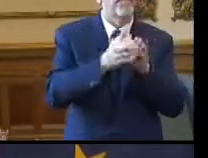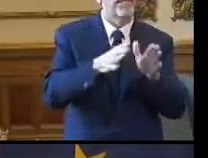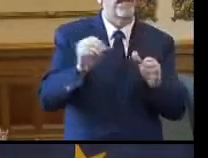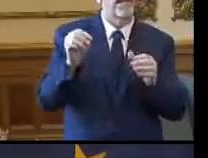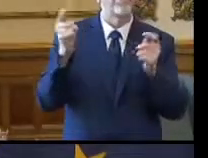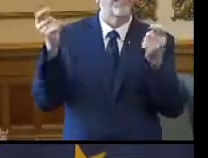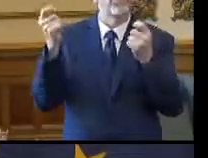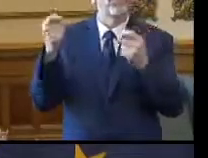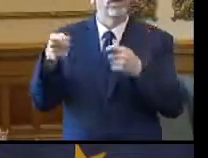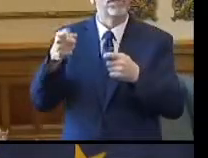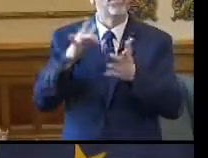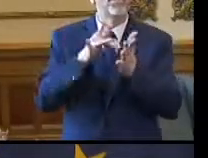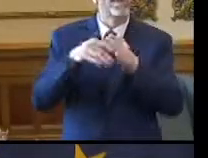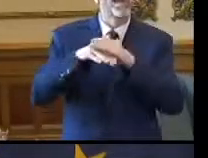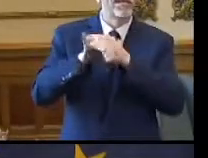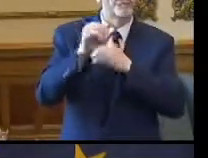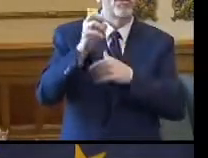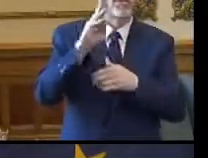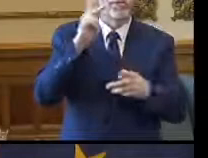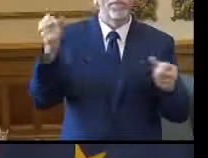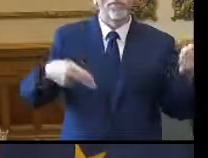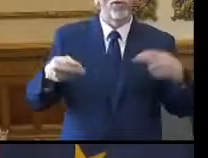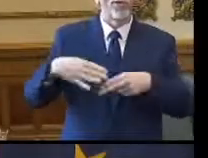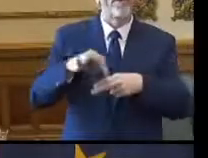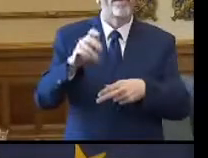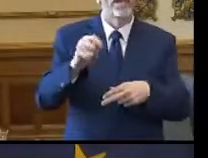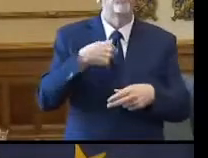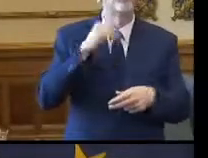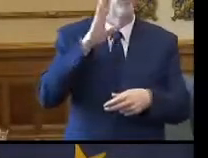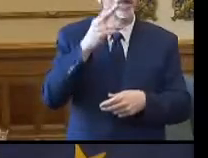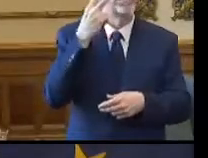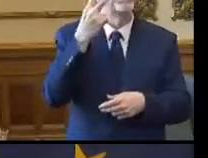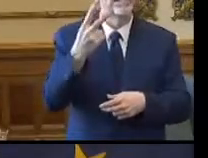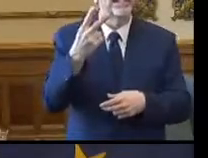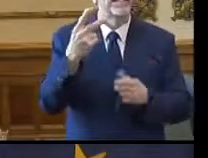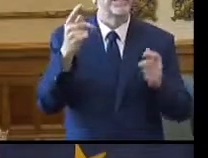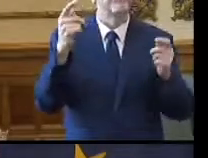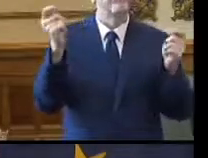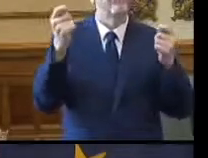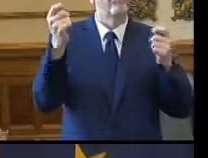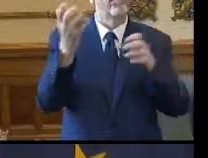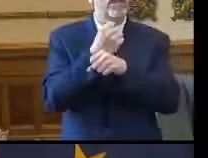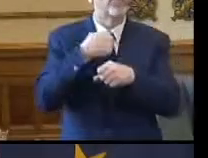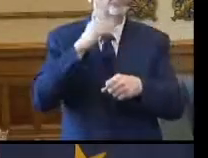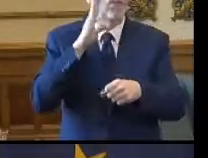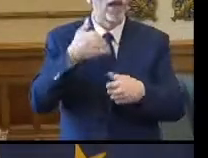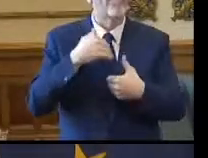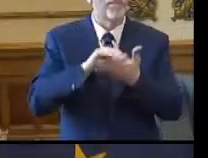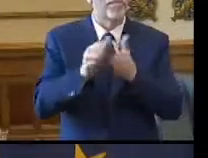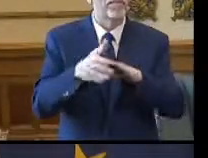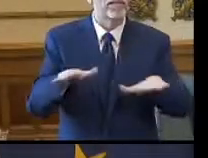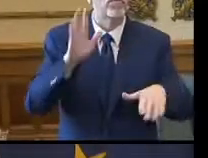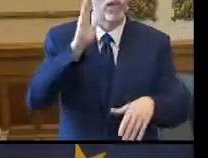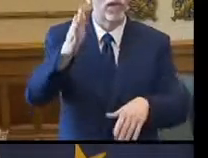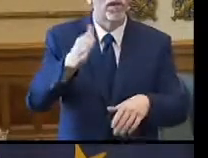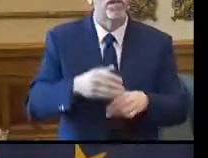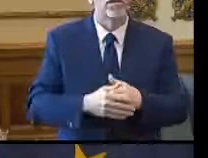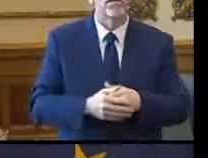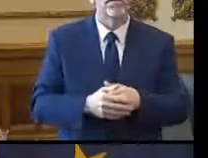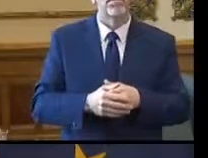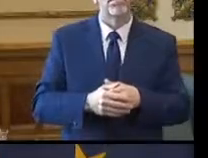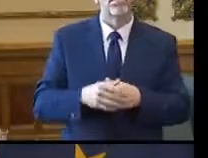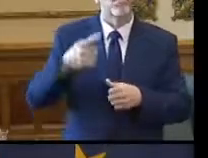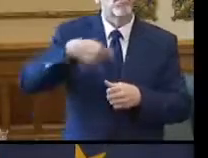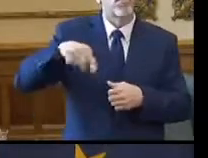entering Jerusalem and thrown at his feet. And we will see victory, we will see peace when we